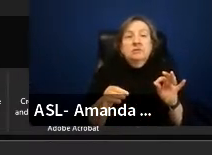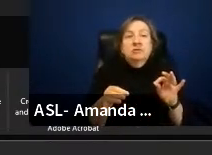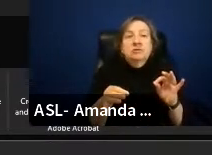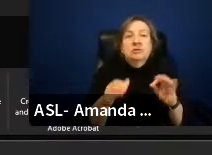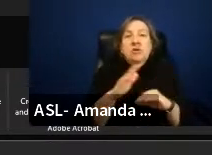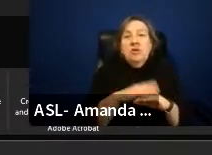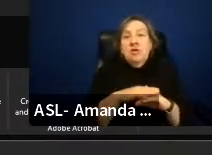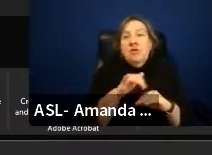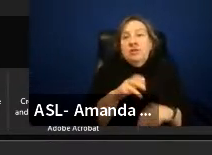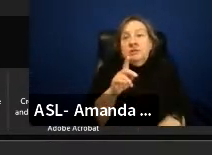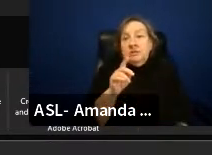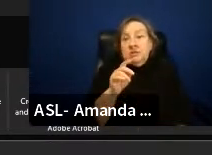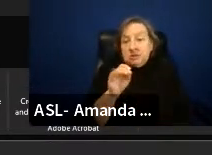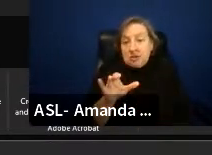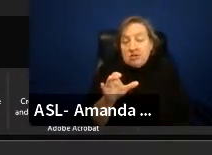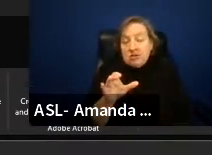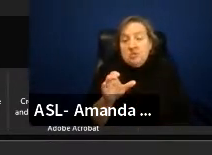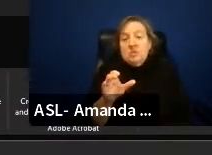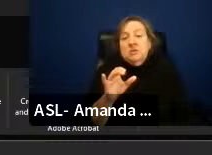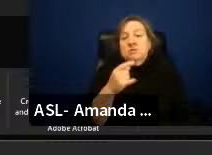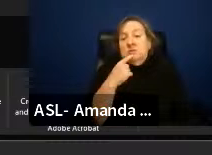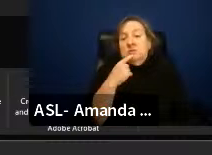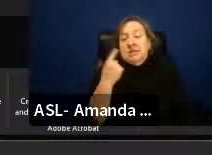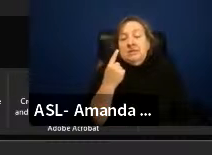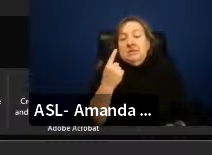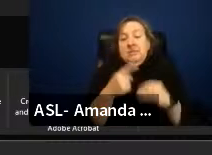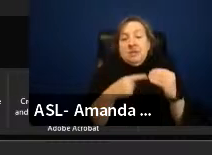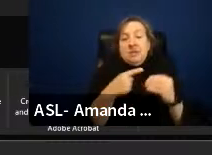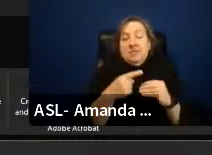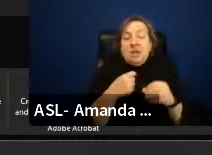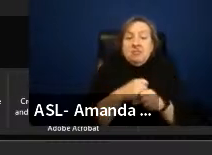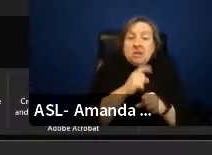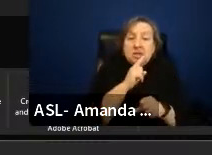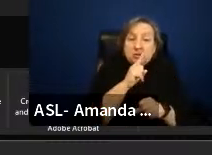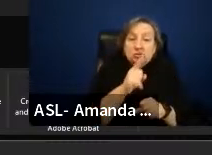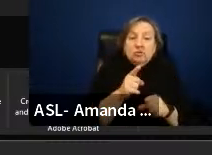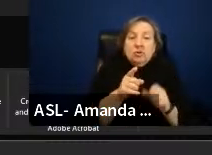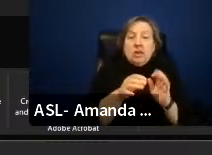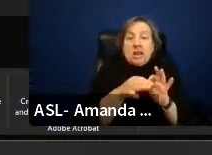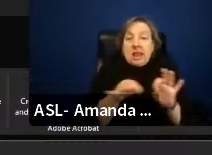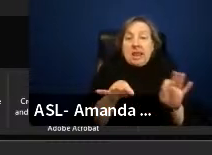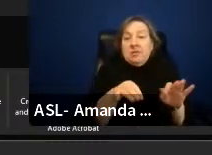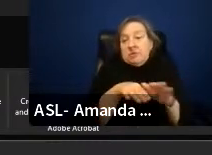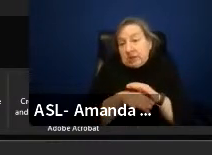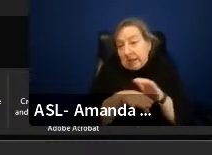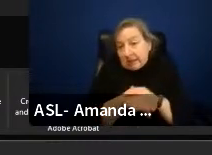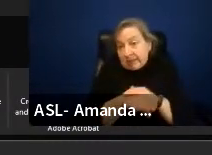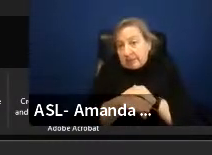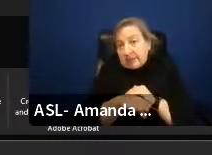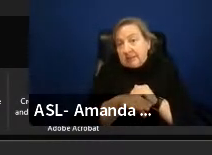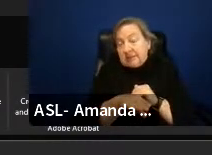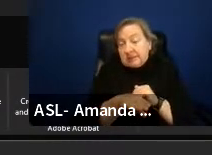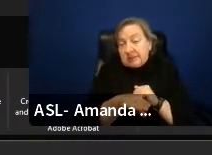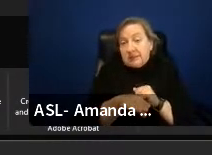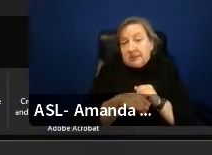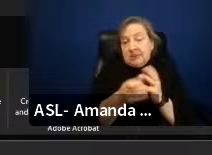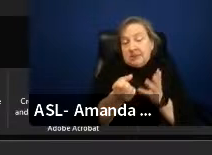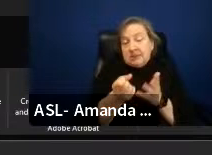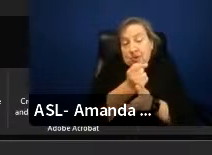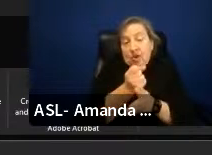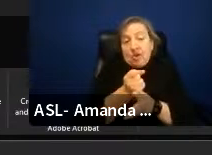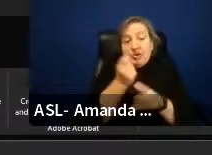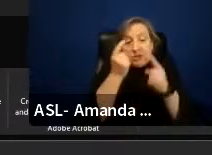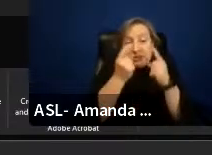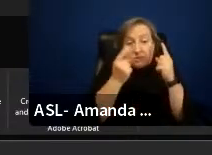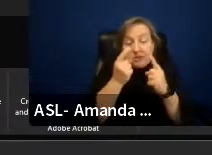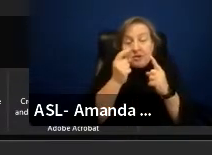this document to say something about ensuring language access is a priority